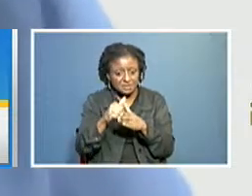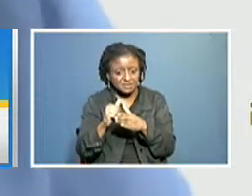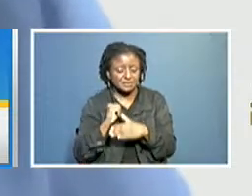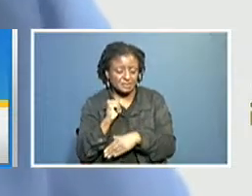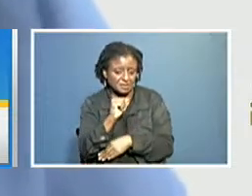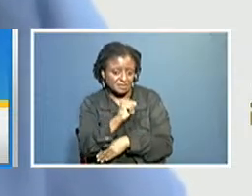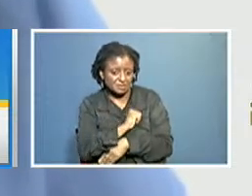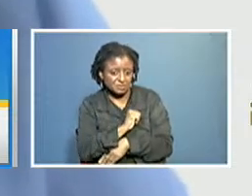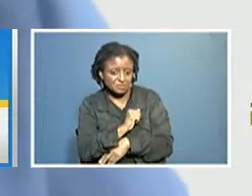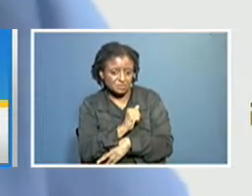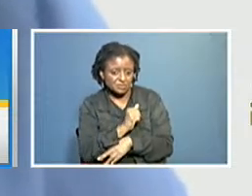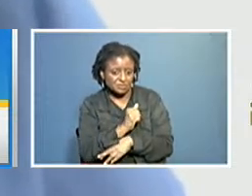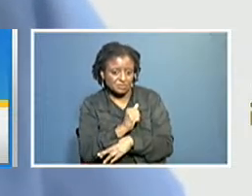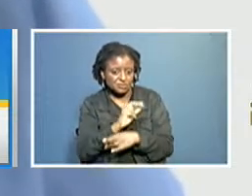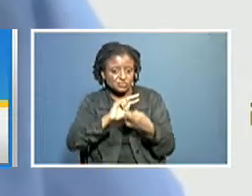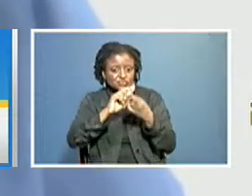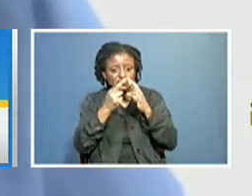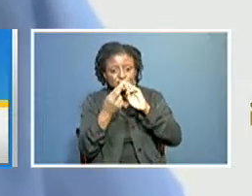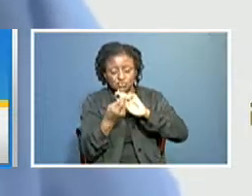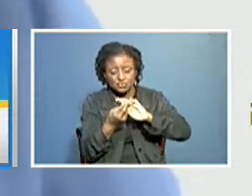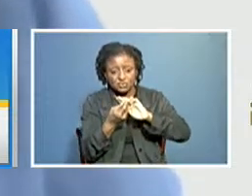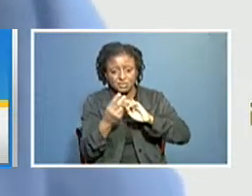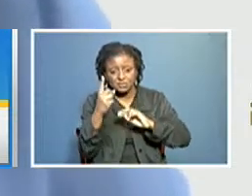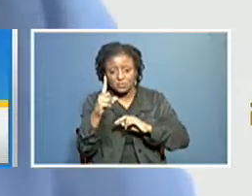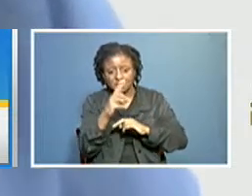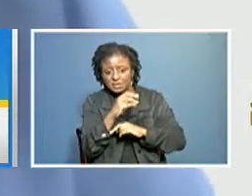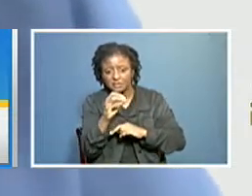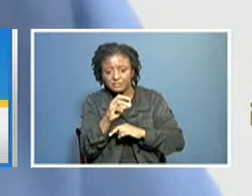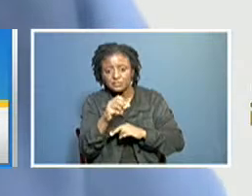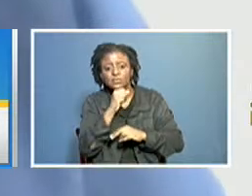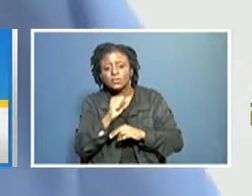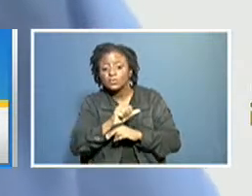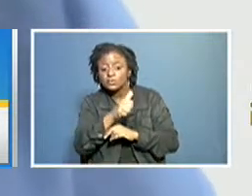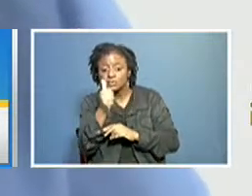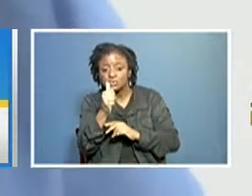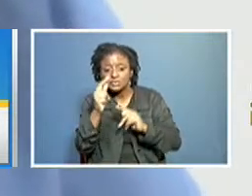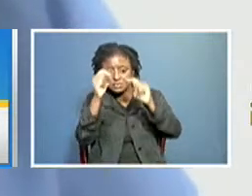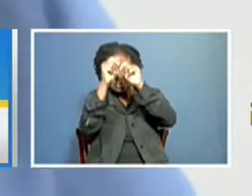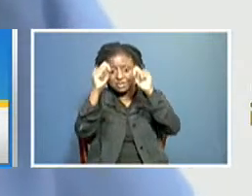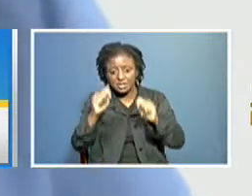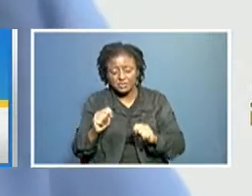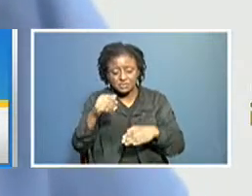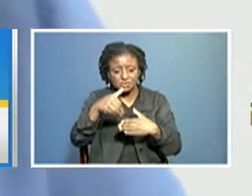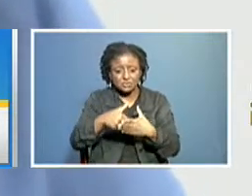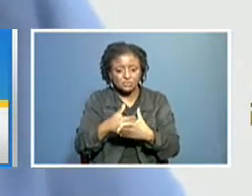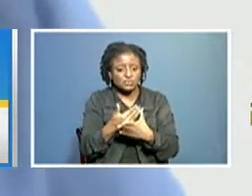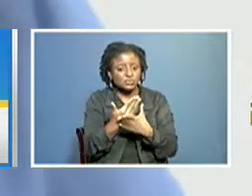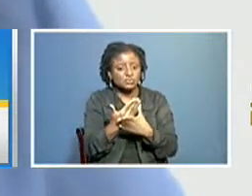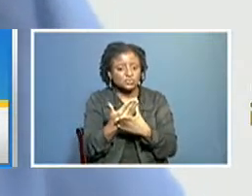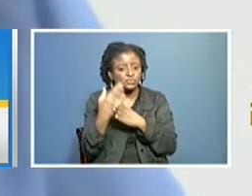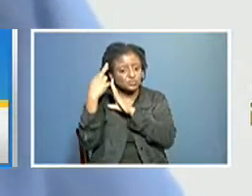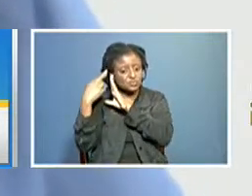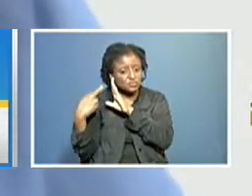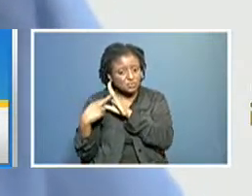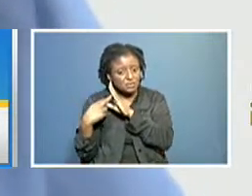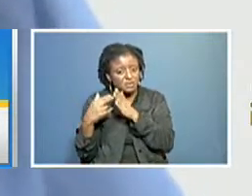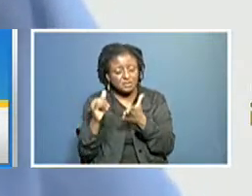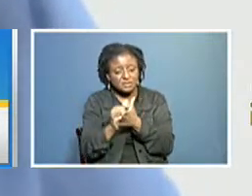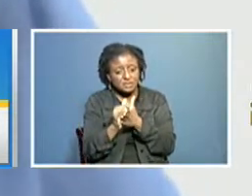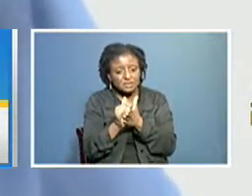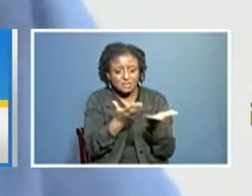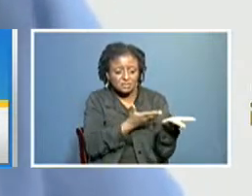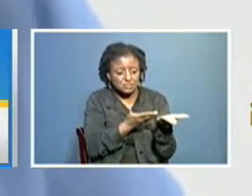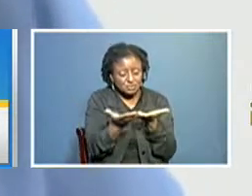one of the older towers into a dynamic new resort that caters to the art and